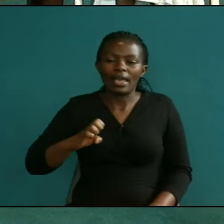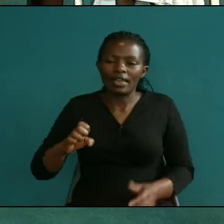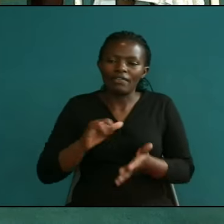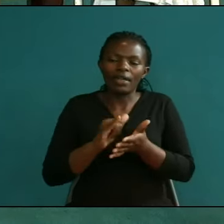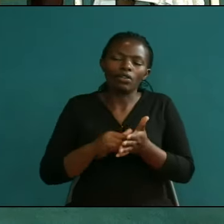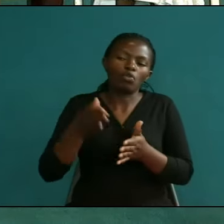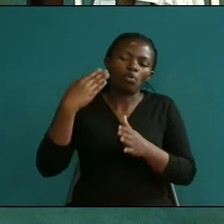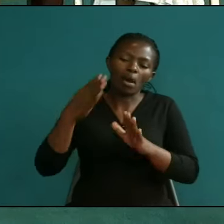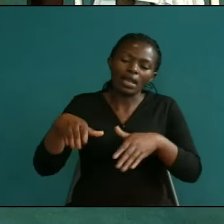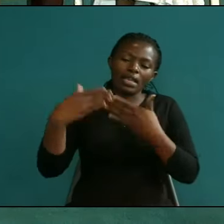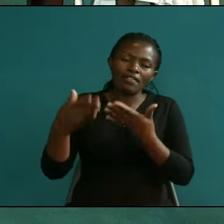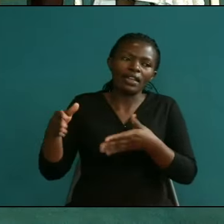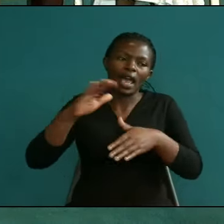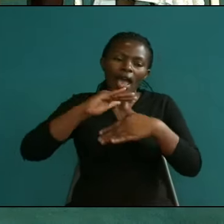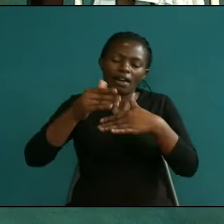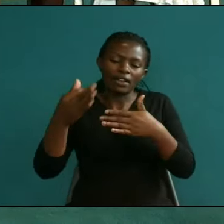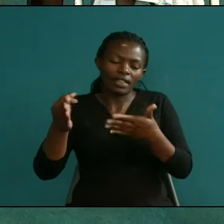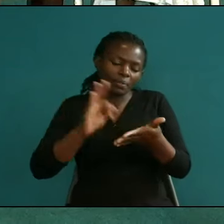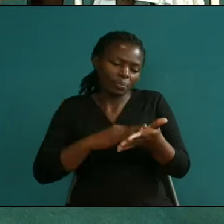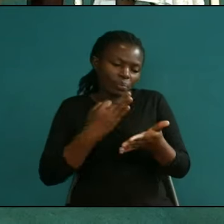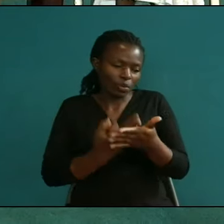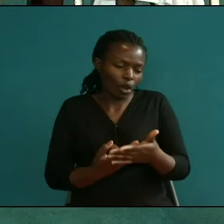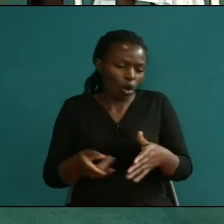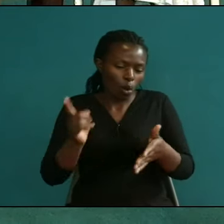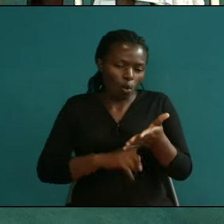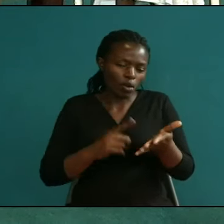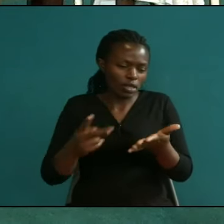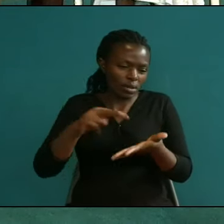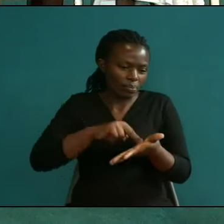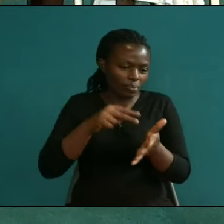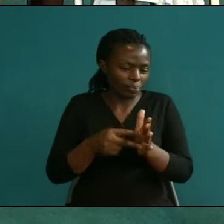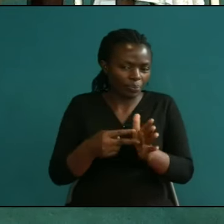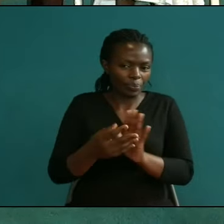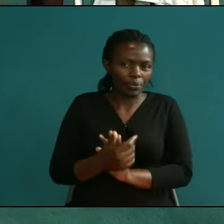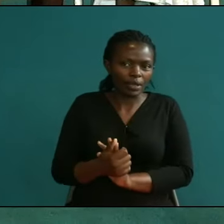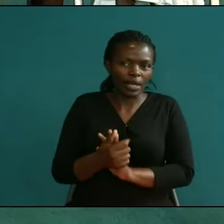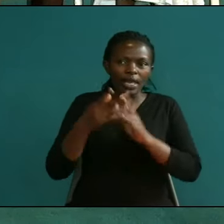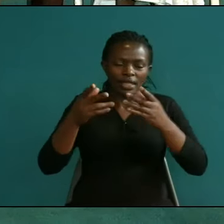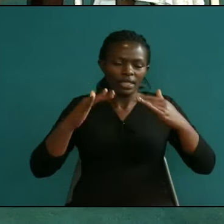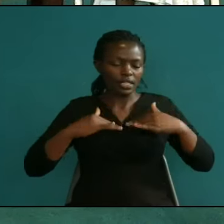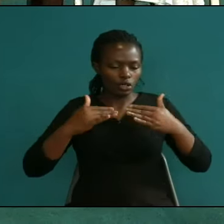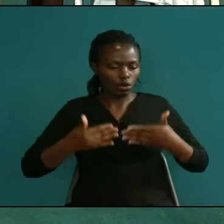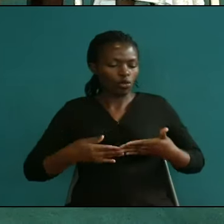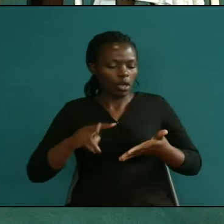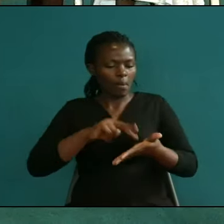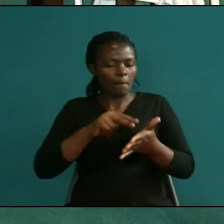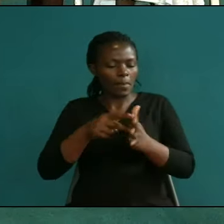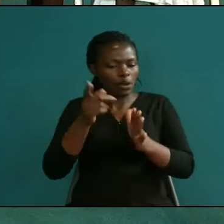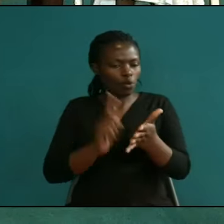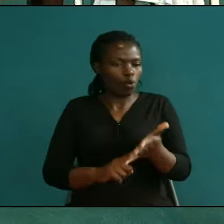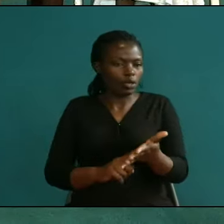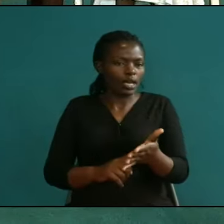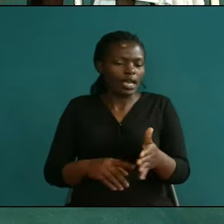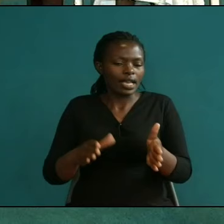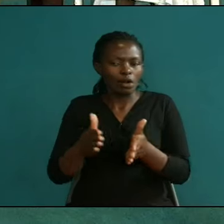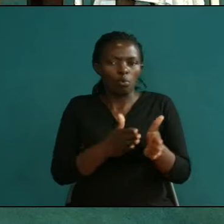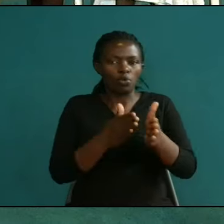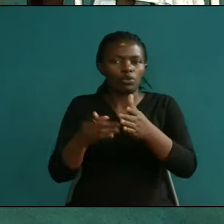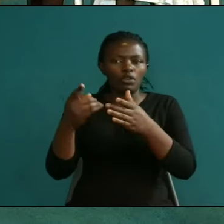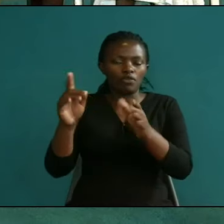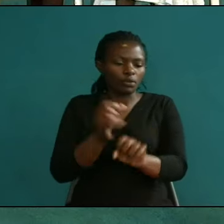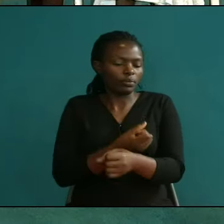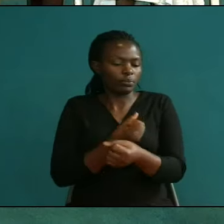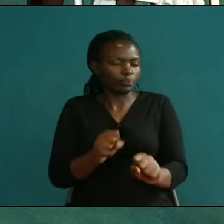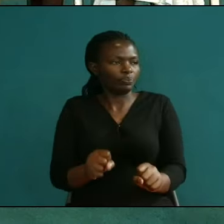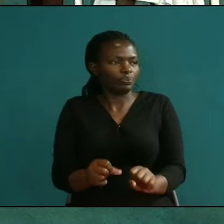feel like the robe, in my opinion, was a chance of salvation. Mm-hmm. We see that in Adam,